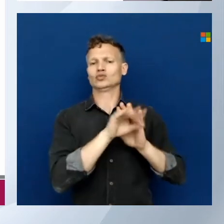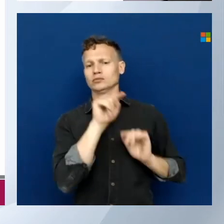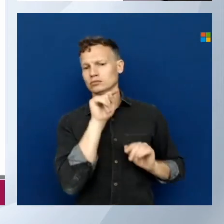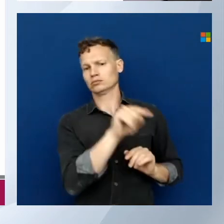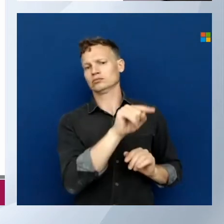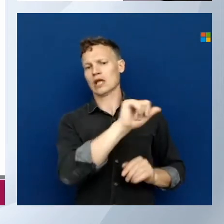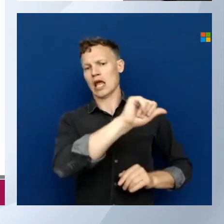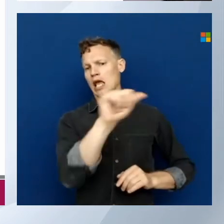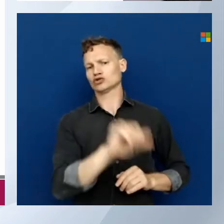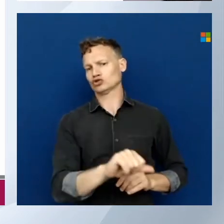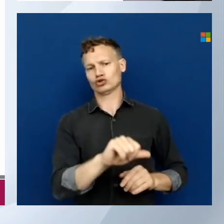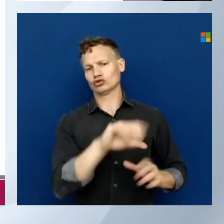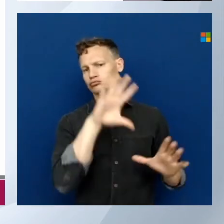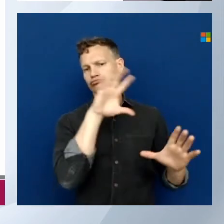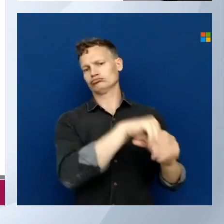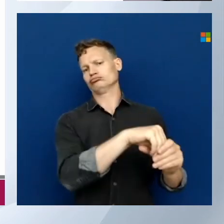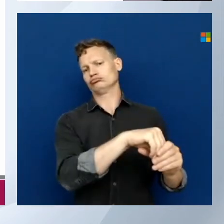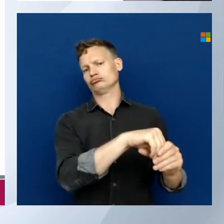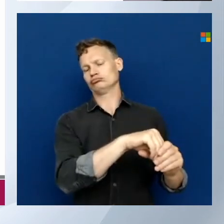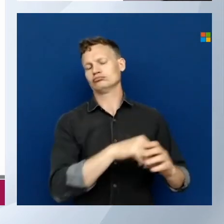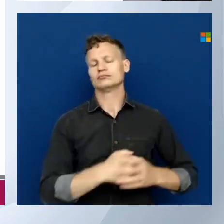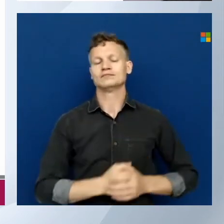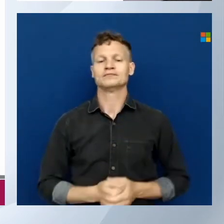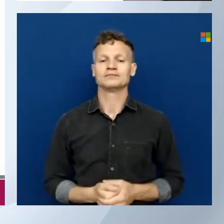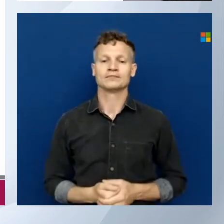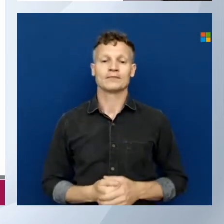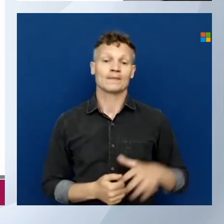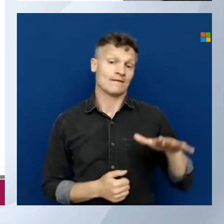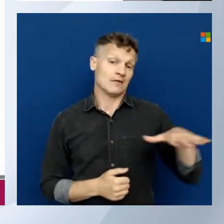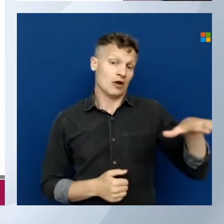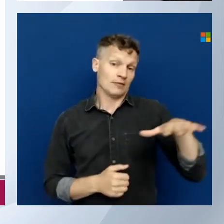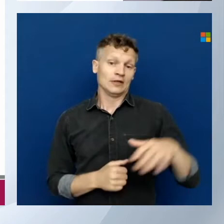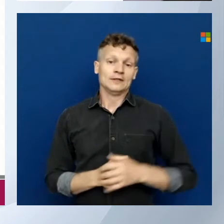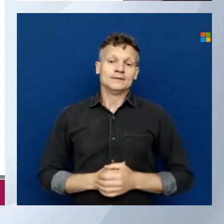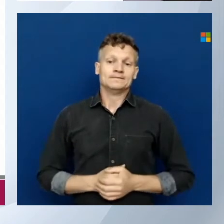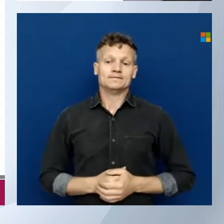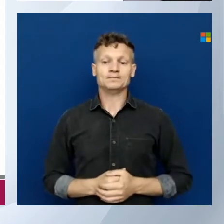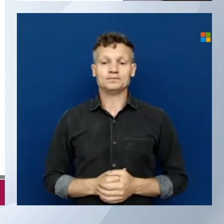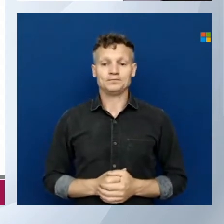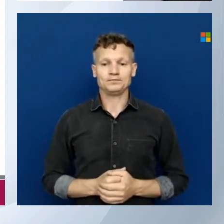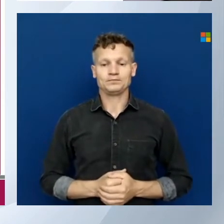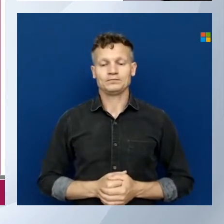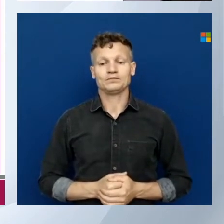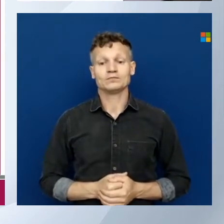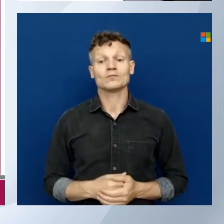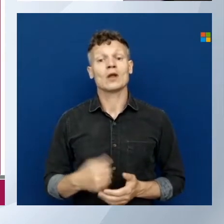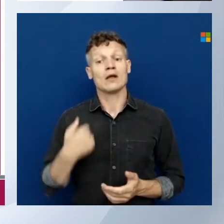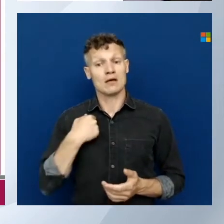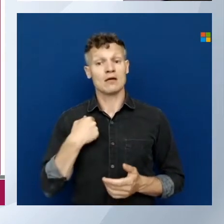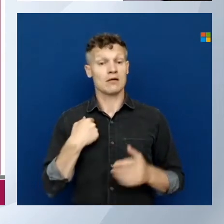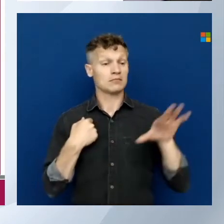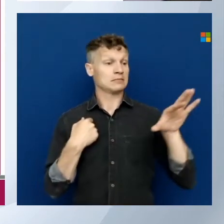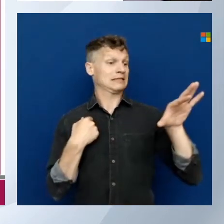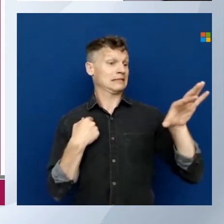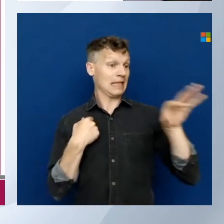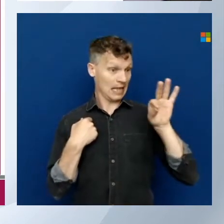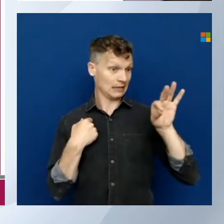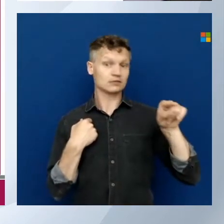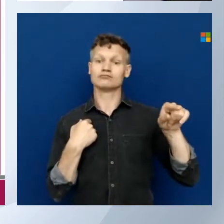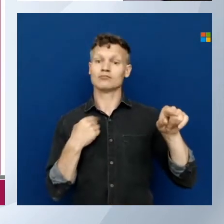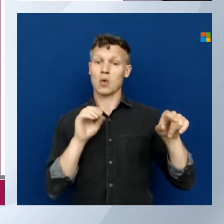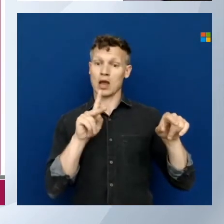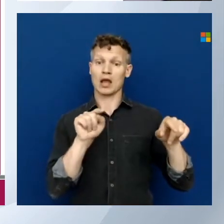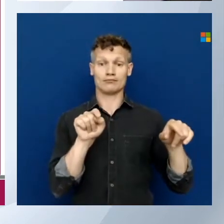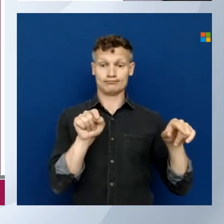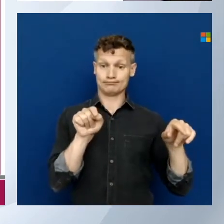environment itself. So once I've made that selection, I can just hit OK, and then the runbook is started.